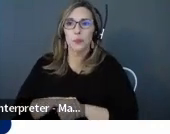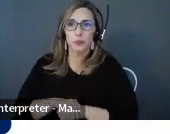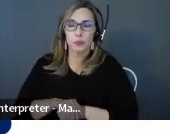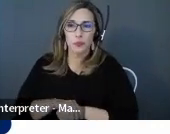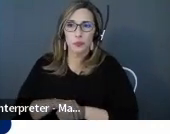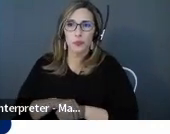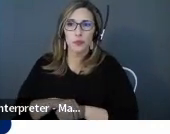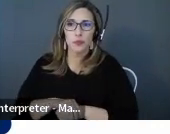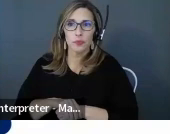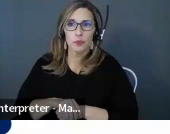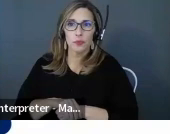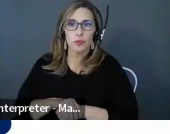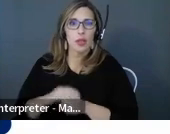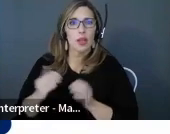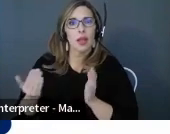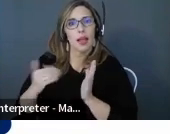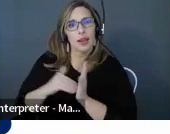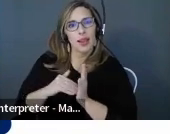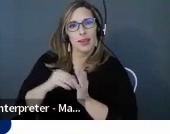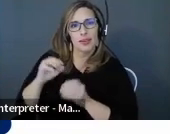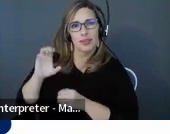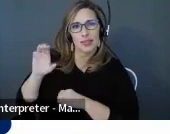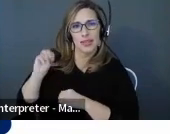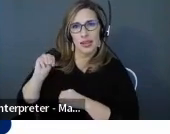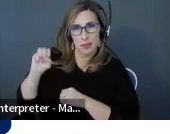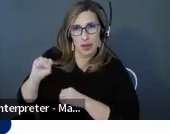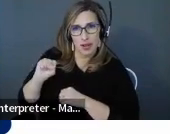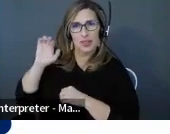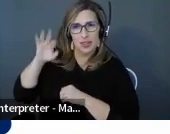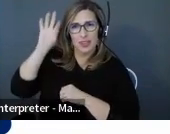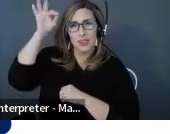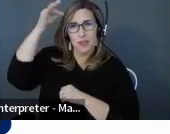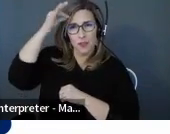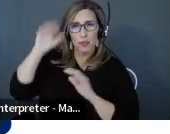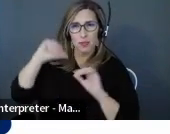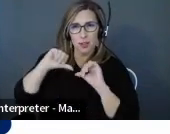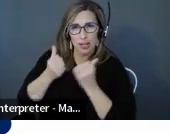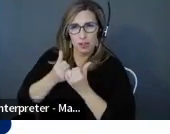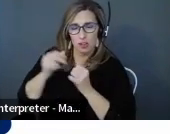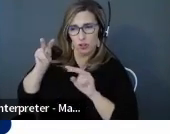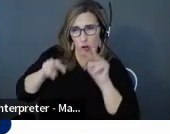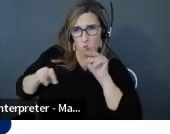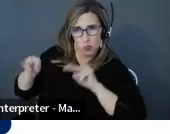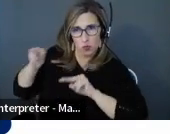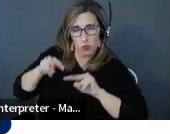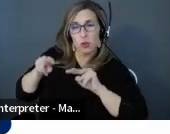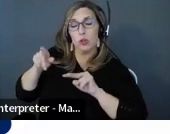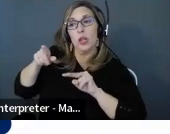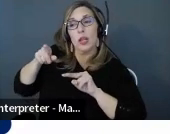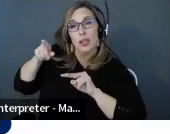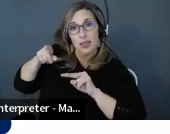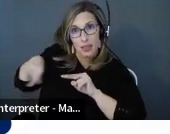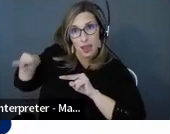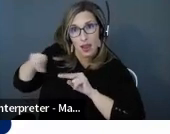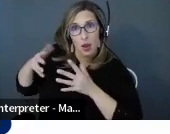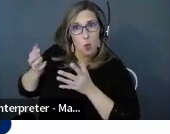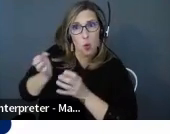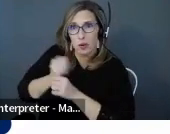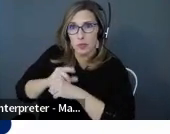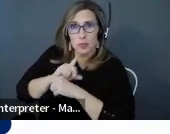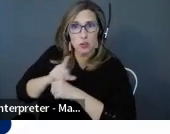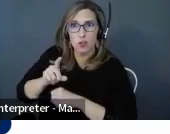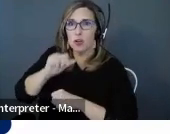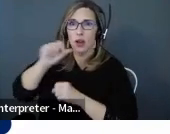about before, that federal agency that oversees states' Medicaid programs, they want to ensure that there isn't duplication